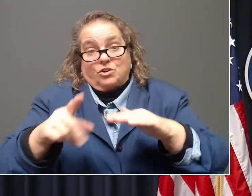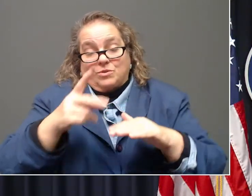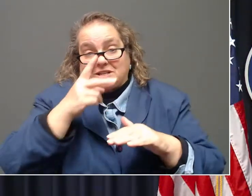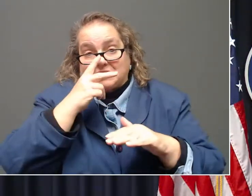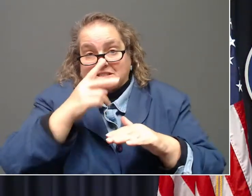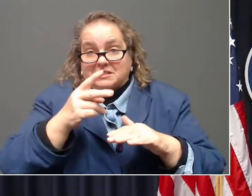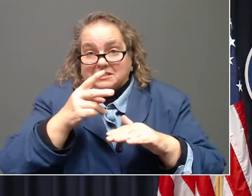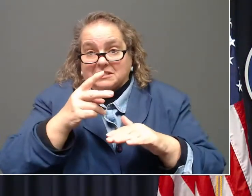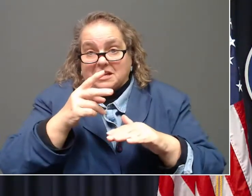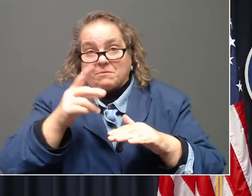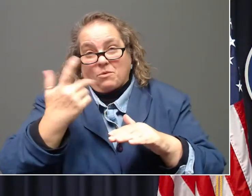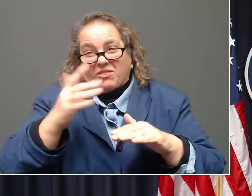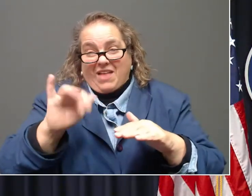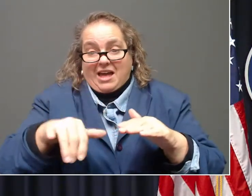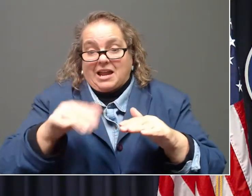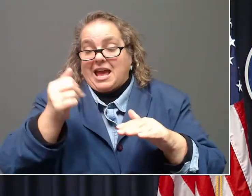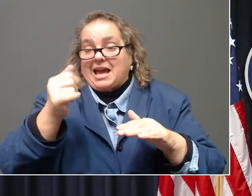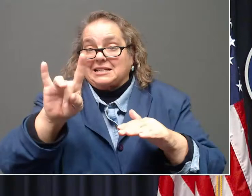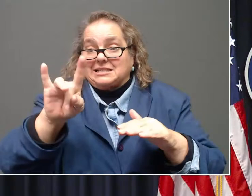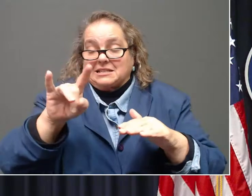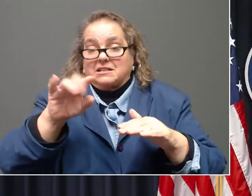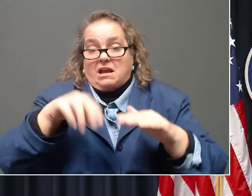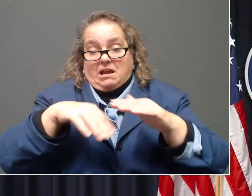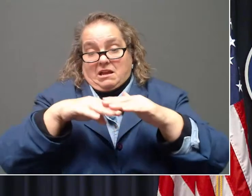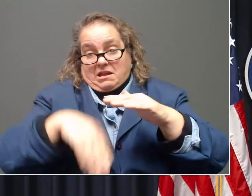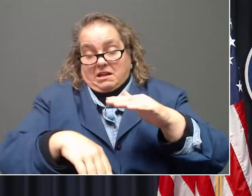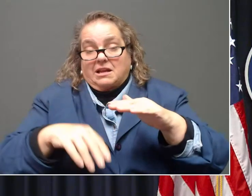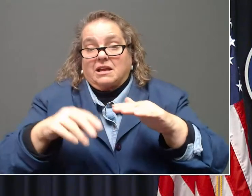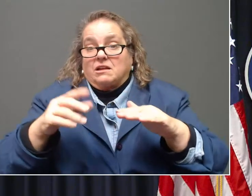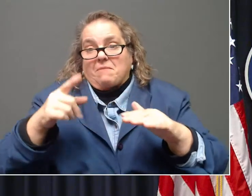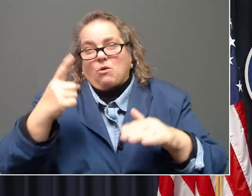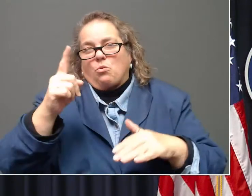when you add it in, we're at about